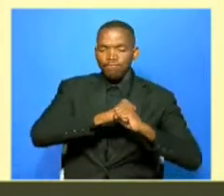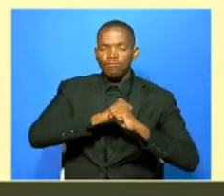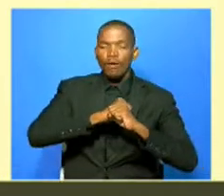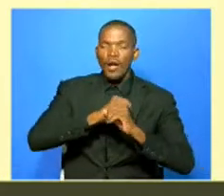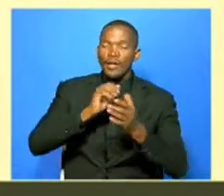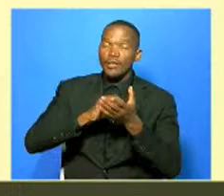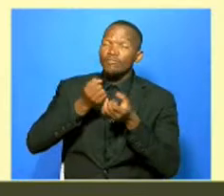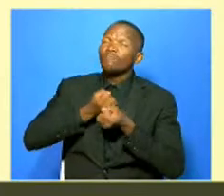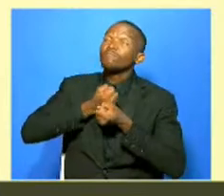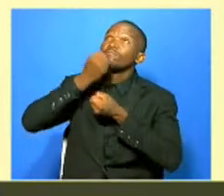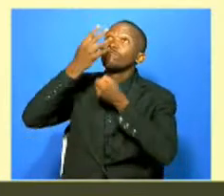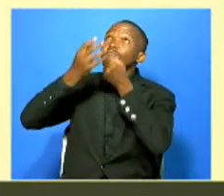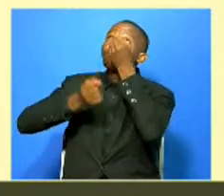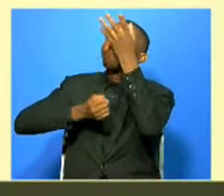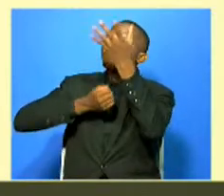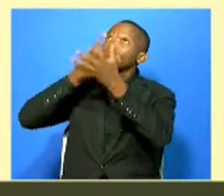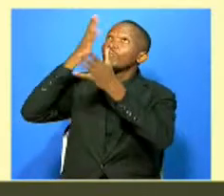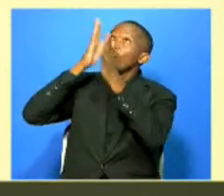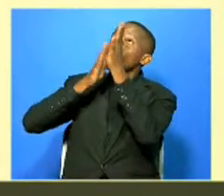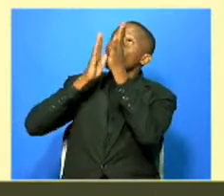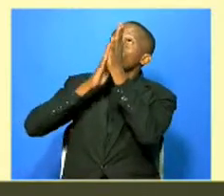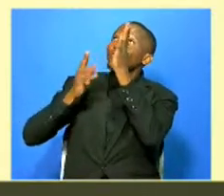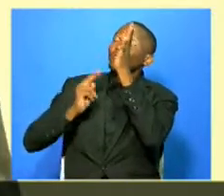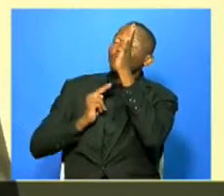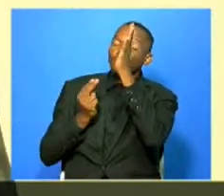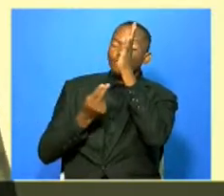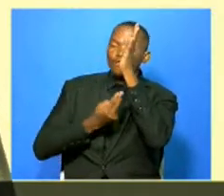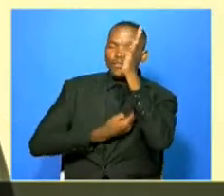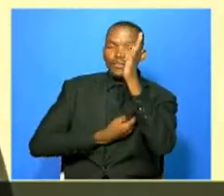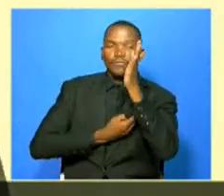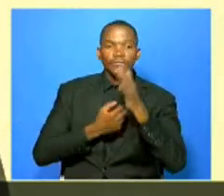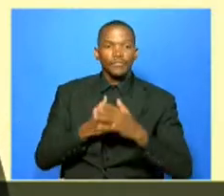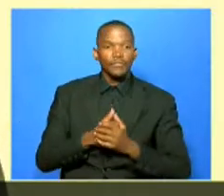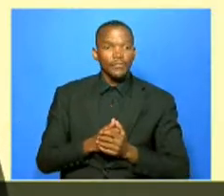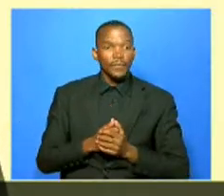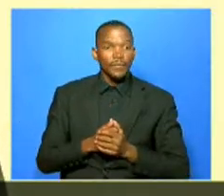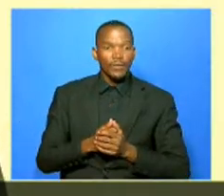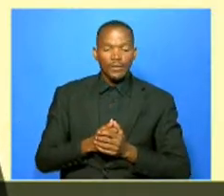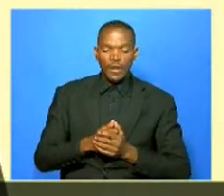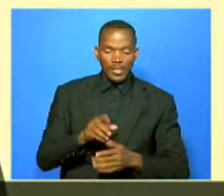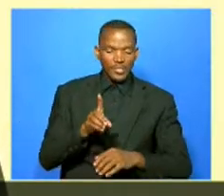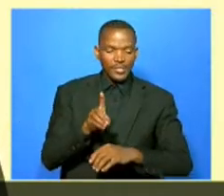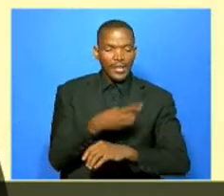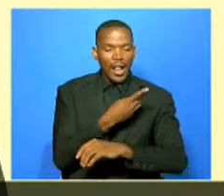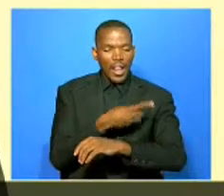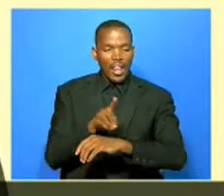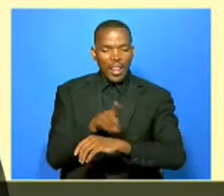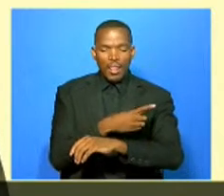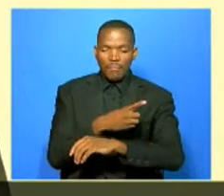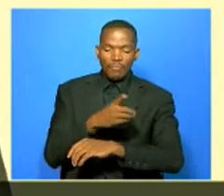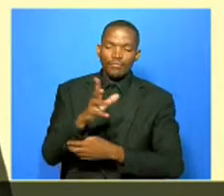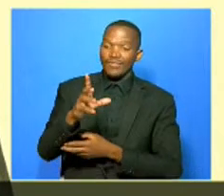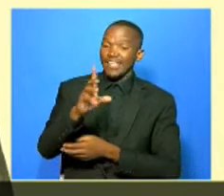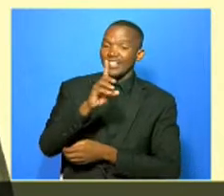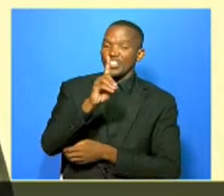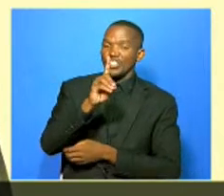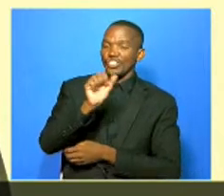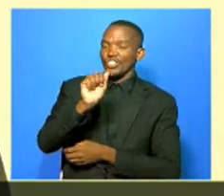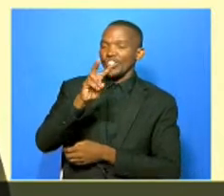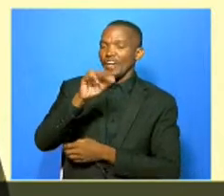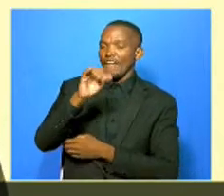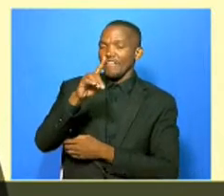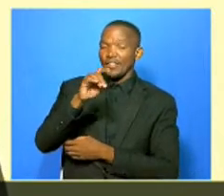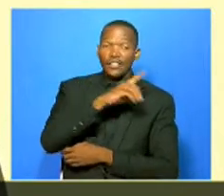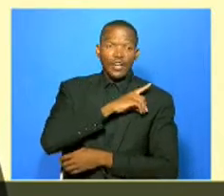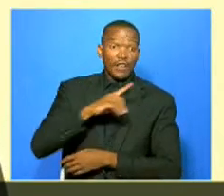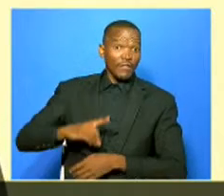morena Modimo, re itshwarele morena Modimo rara. Dipesalema tsa ga Tafite tsa re ke